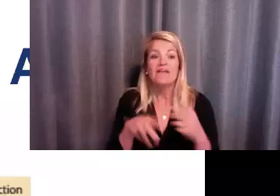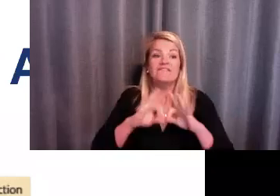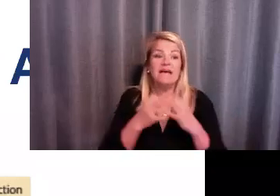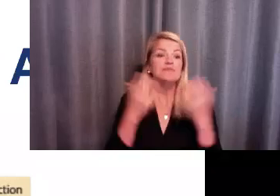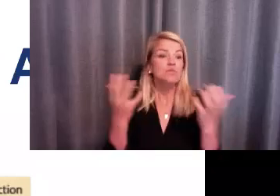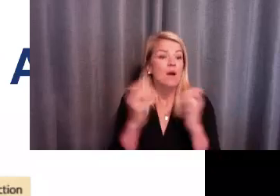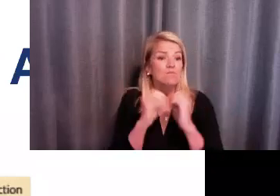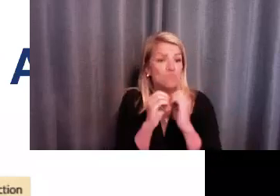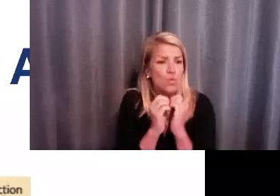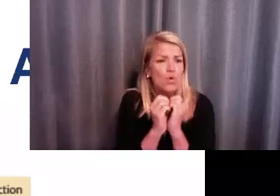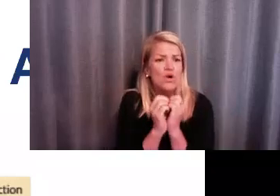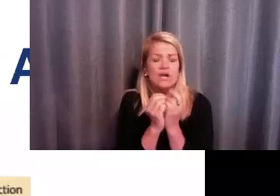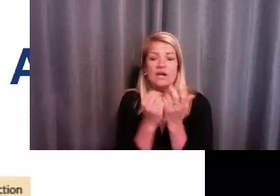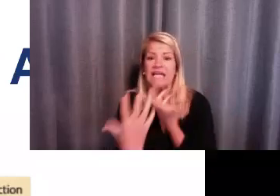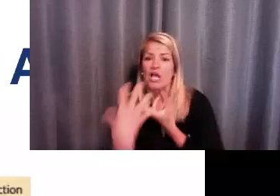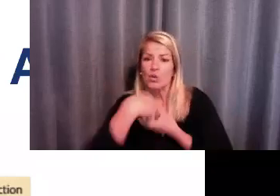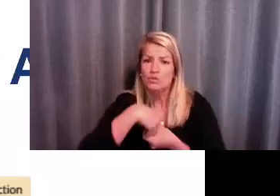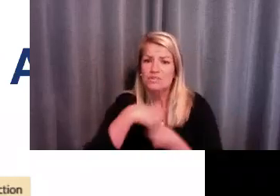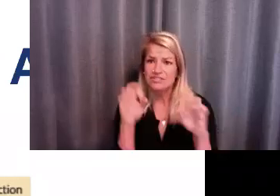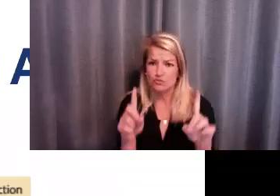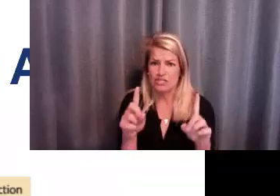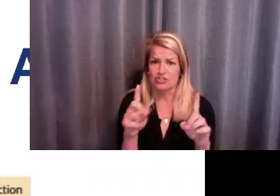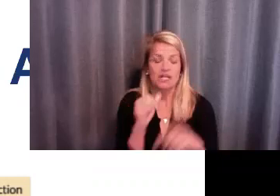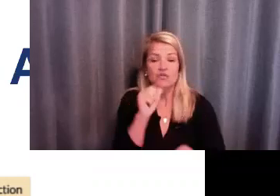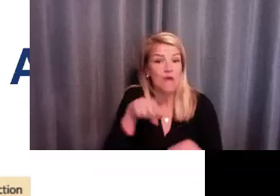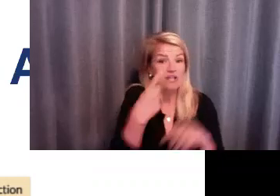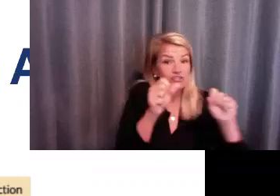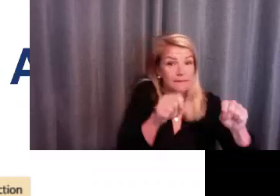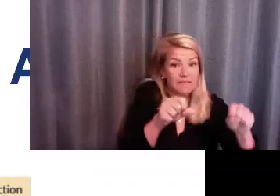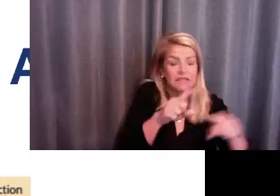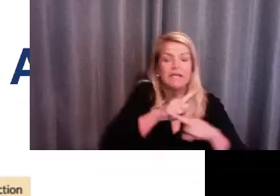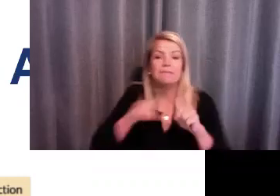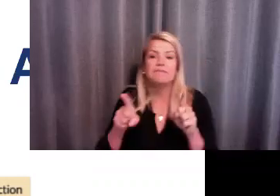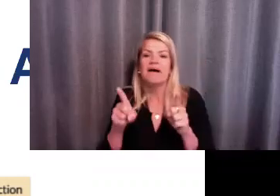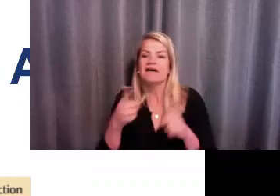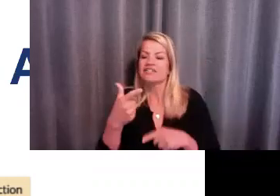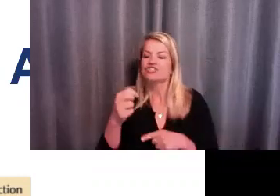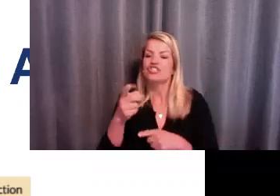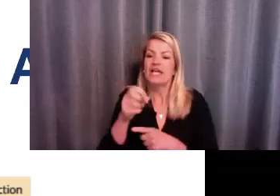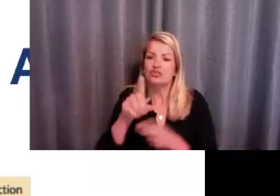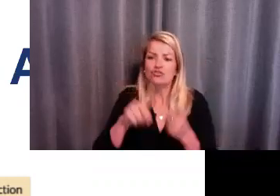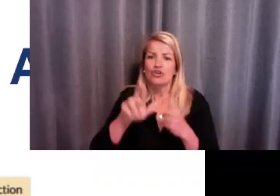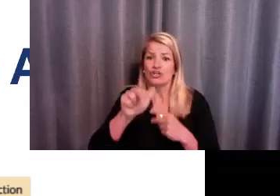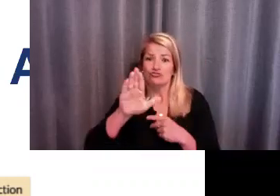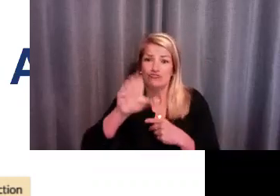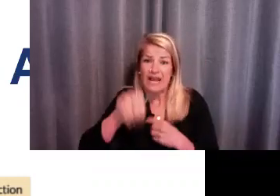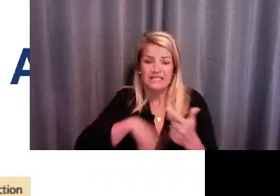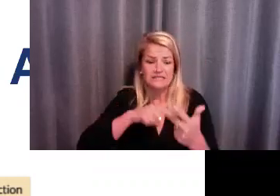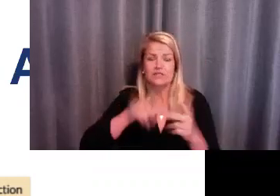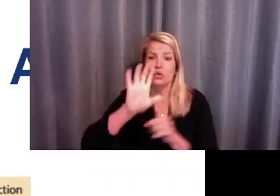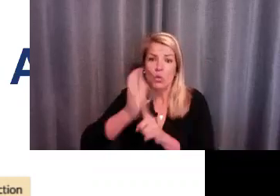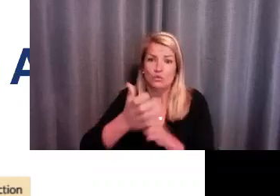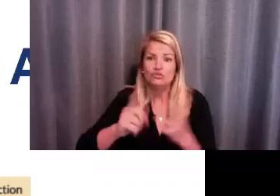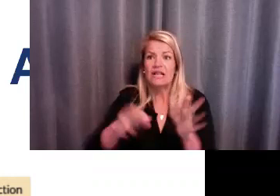for inclusive education. So not only ability, but also gender and race, culture and language,